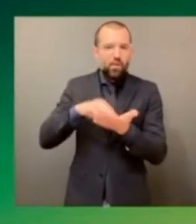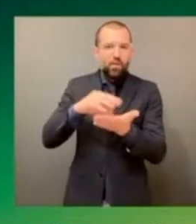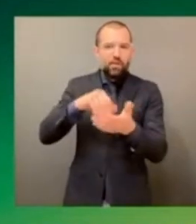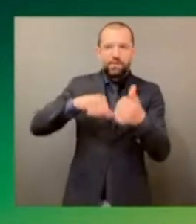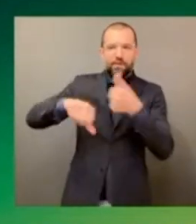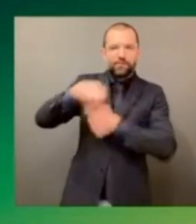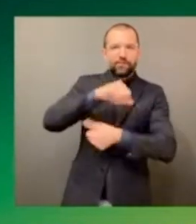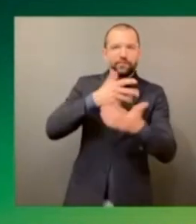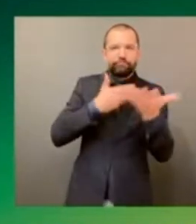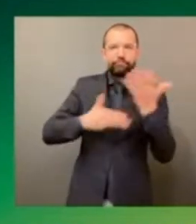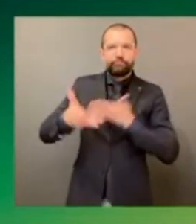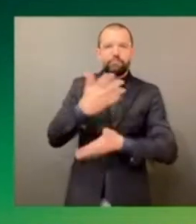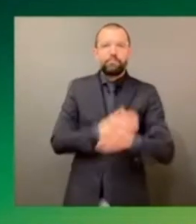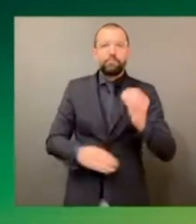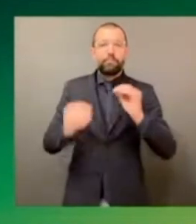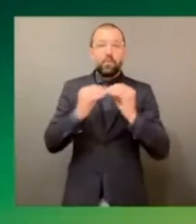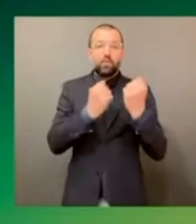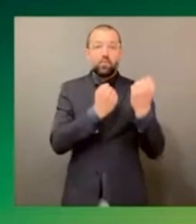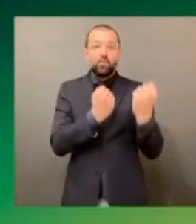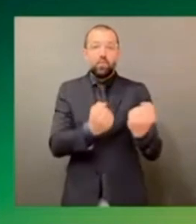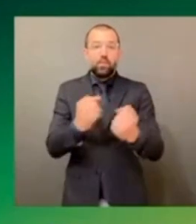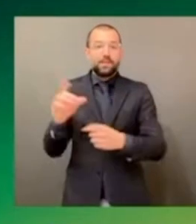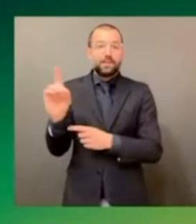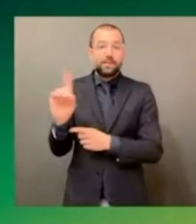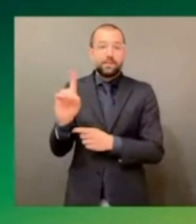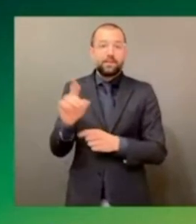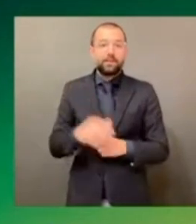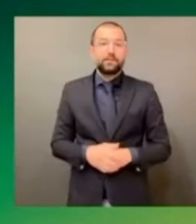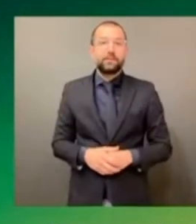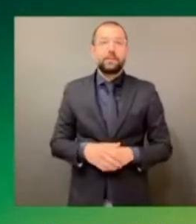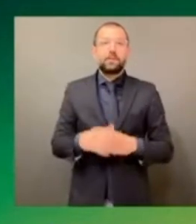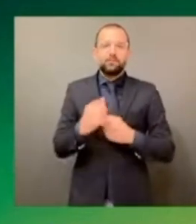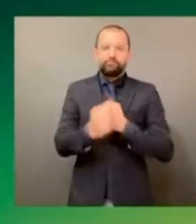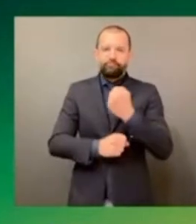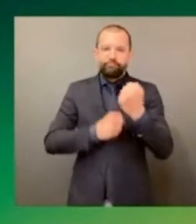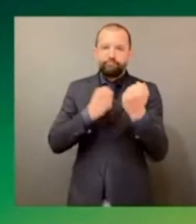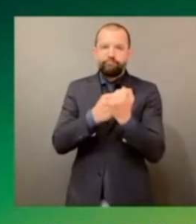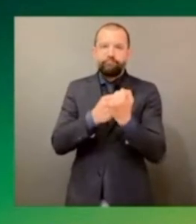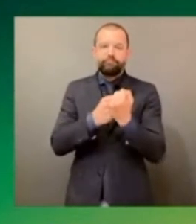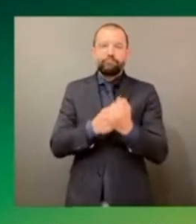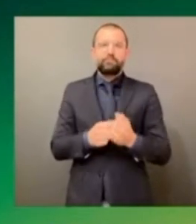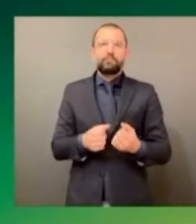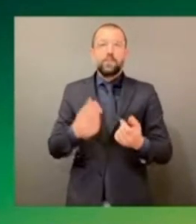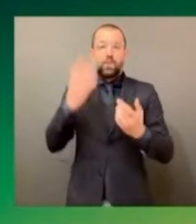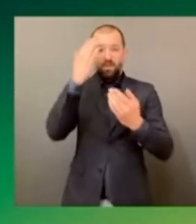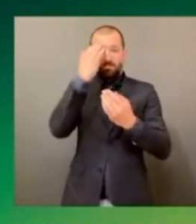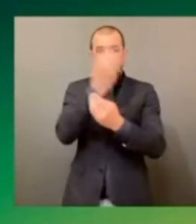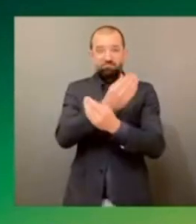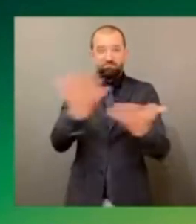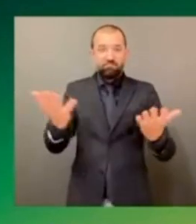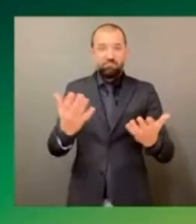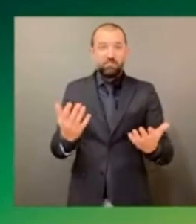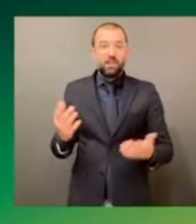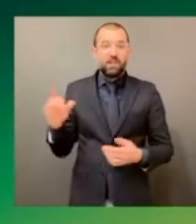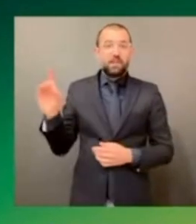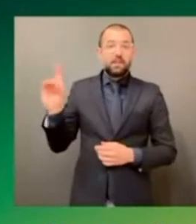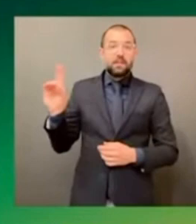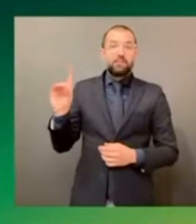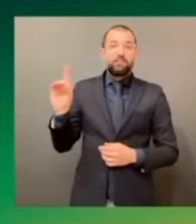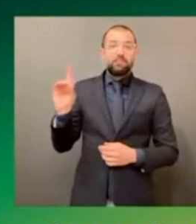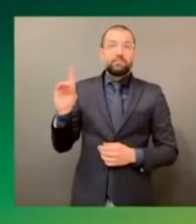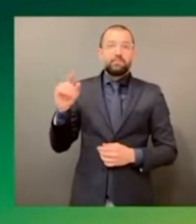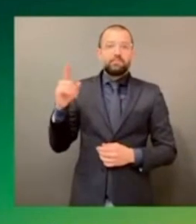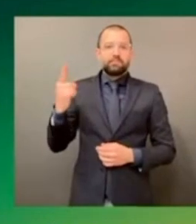democratic institutions. And I will say, while democracy is always a work